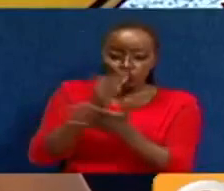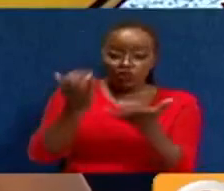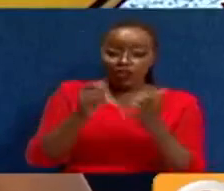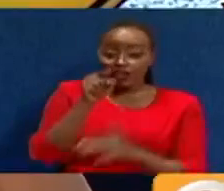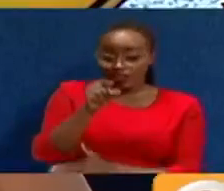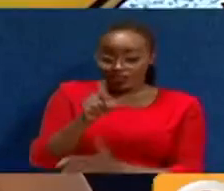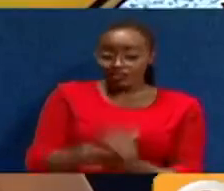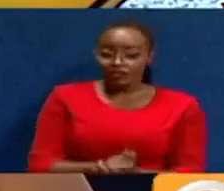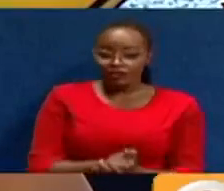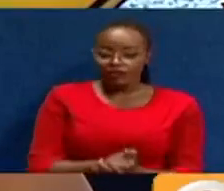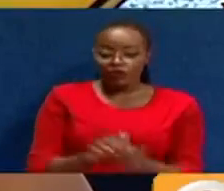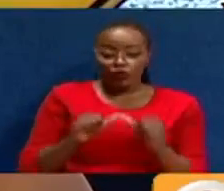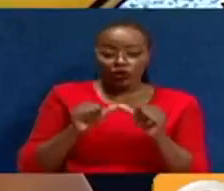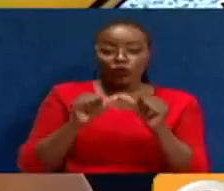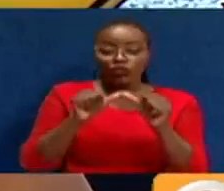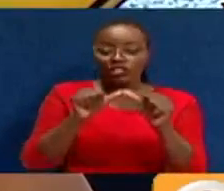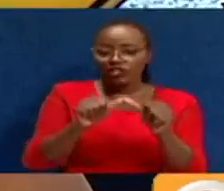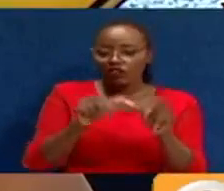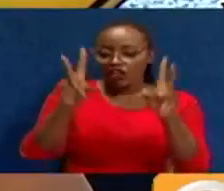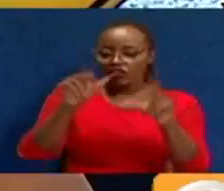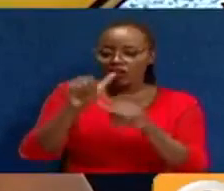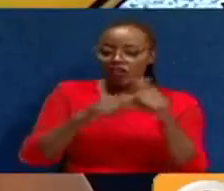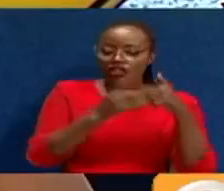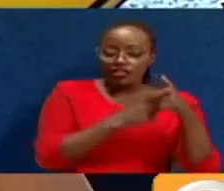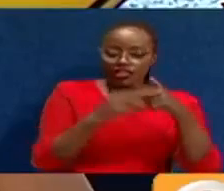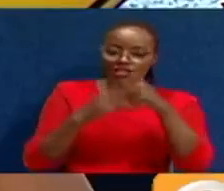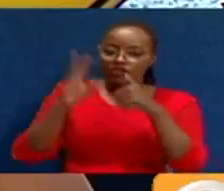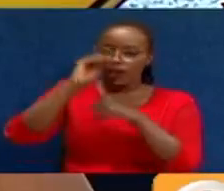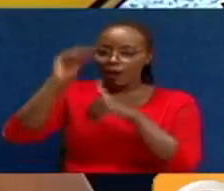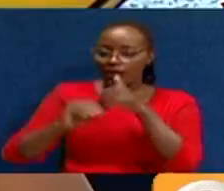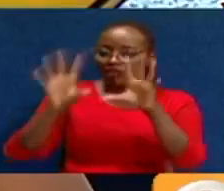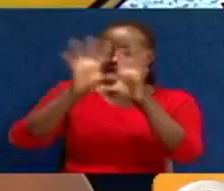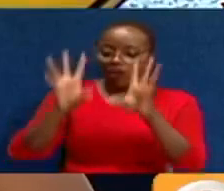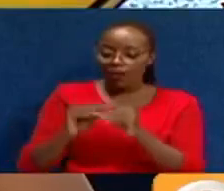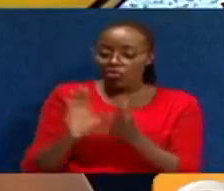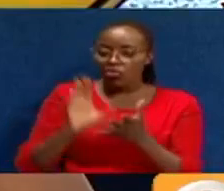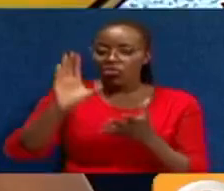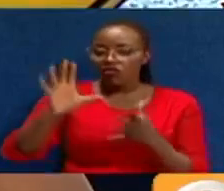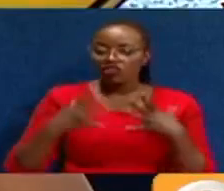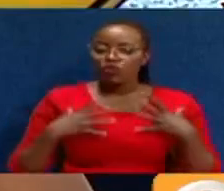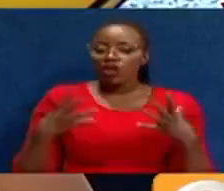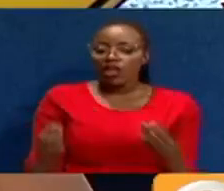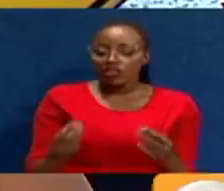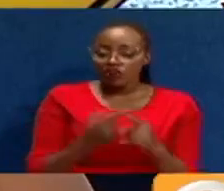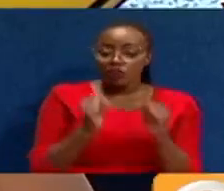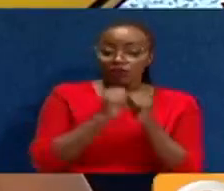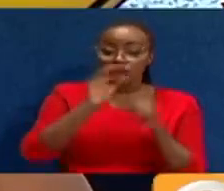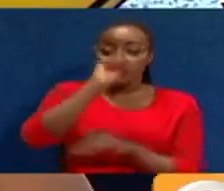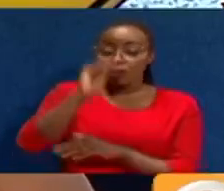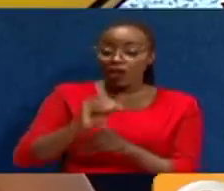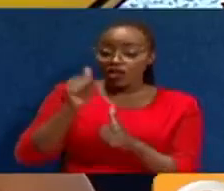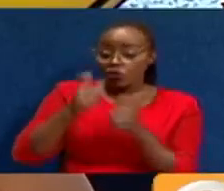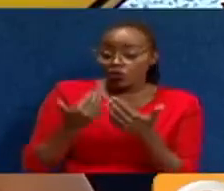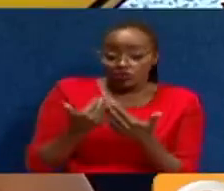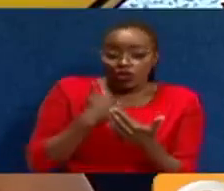it. We continue to allocate between 6 and 7% of our entire budget to health, a far cry from the 15% we